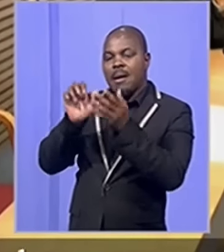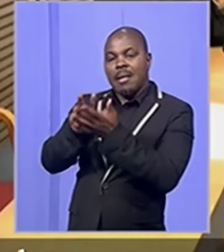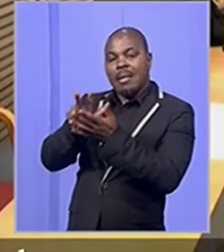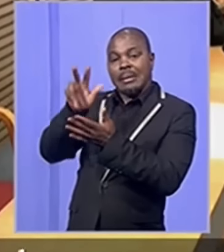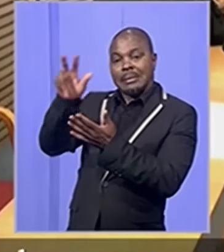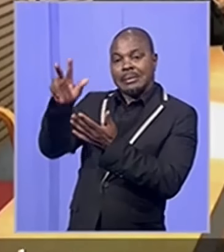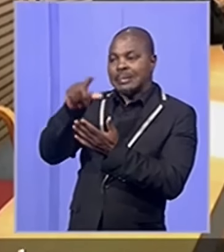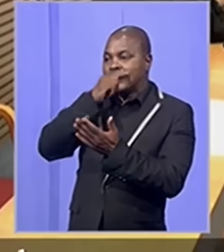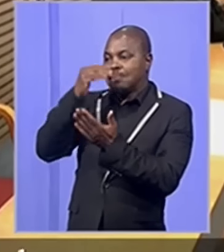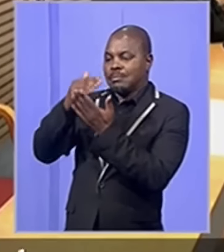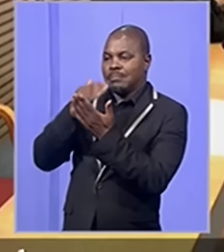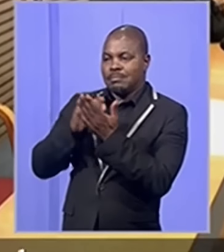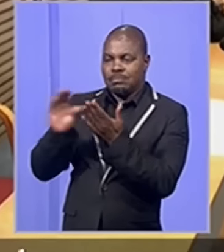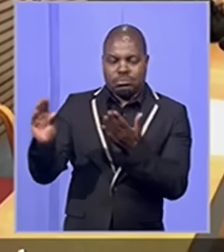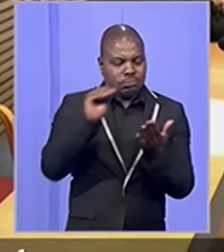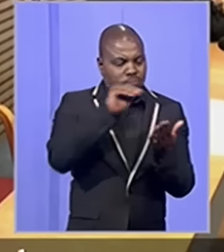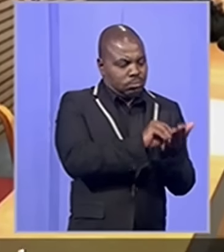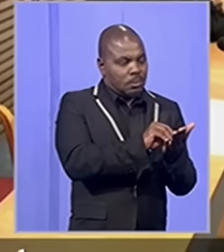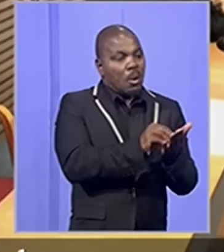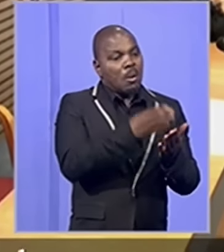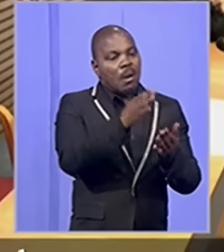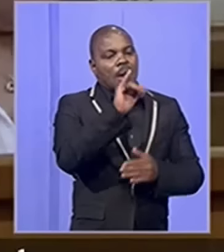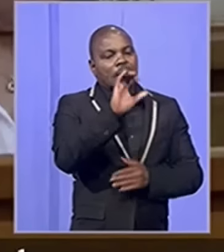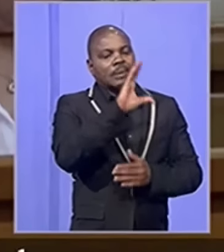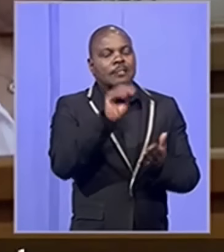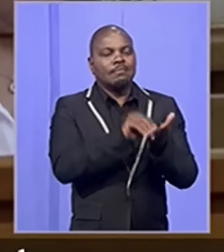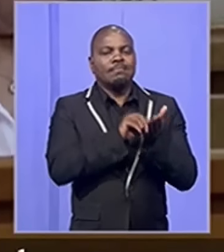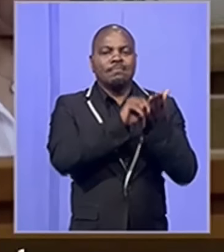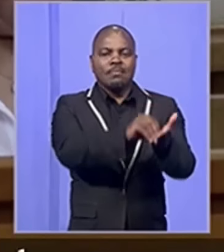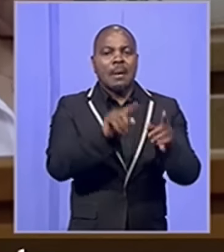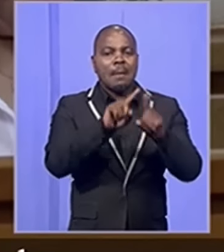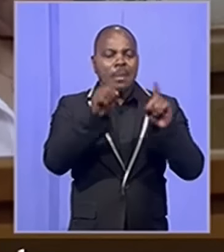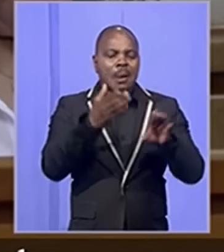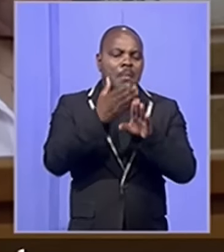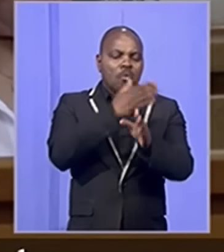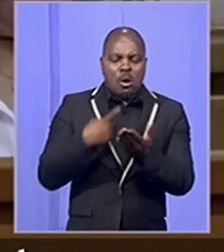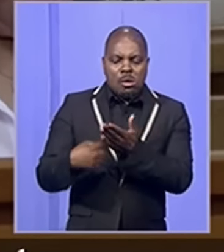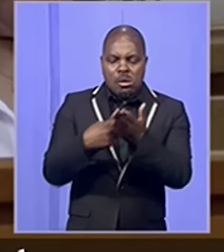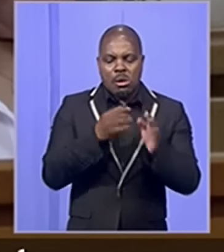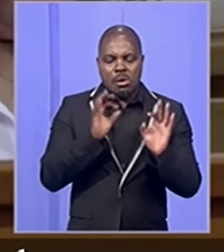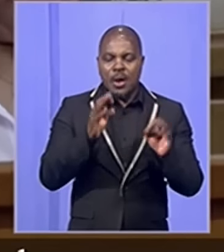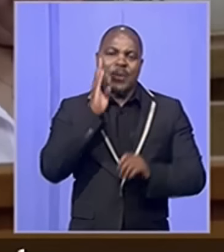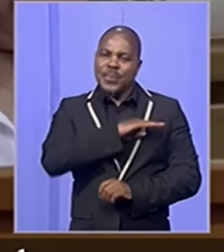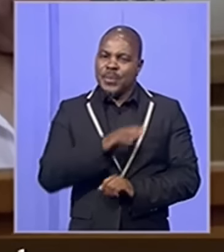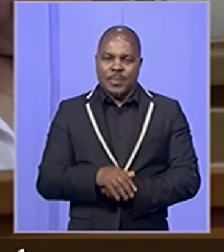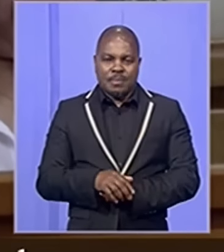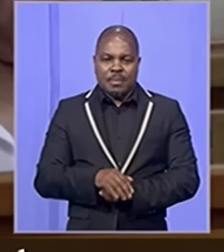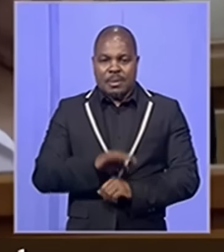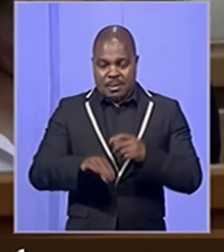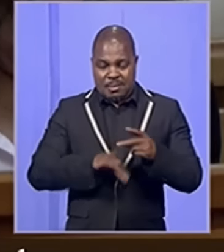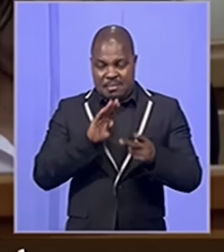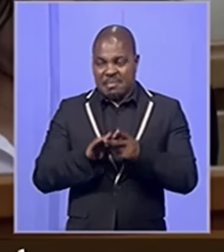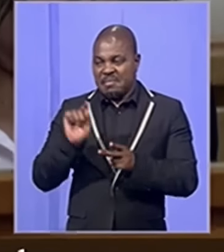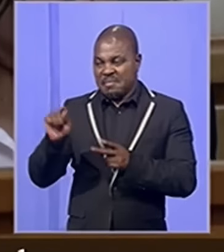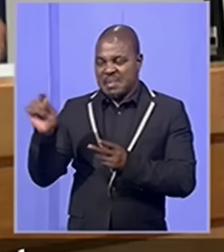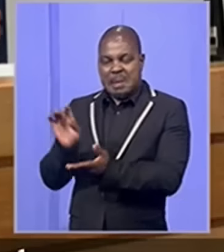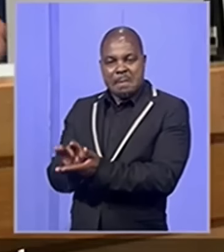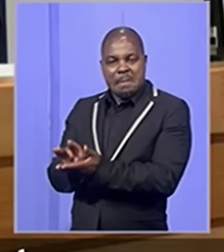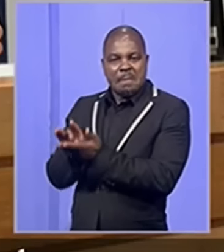mo lenaneng la lekoko la go romelwa kwa IEC ntle le ditherisano tse di maleba. Mme ba ne ba belesediwa mo